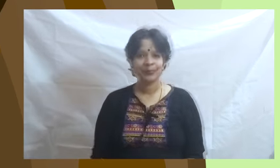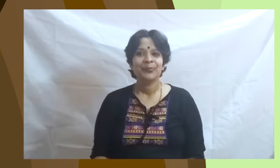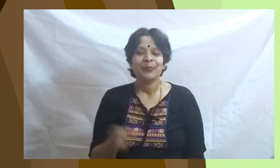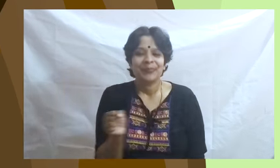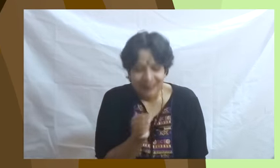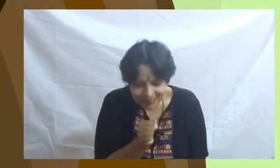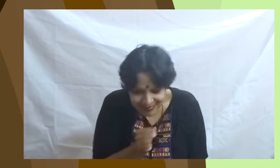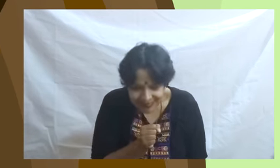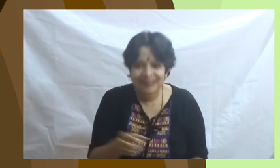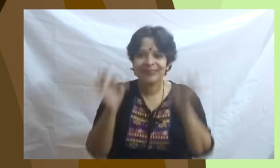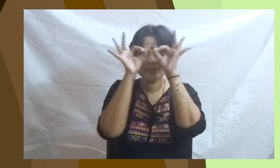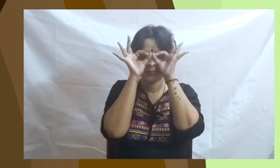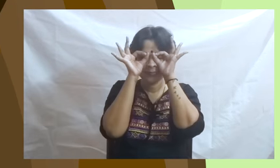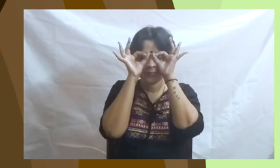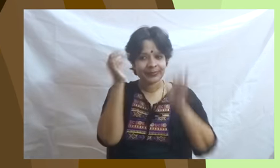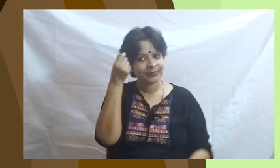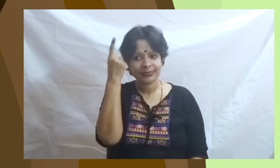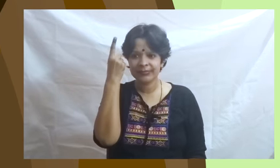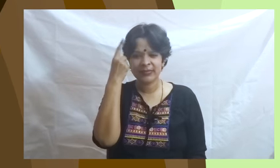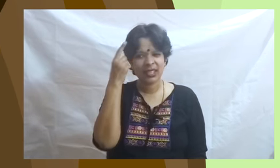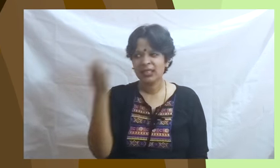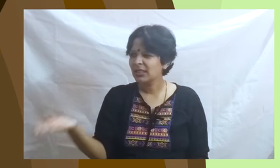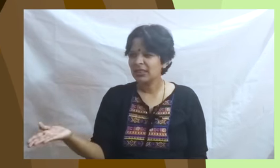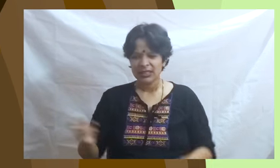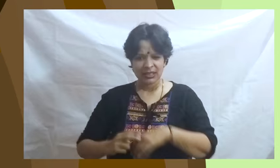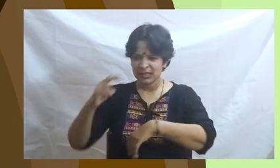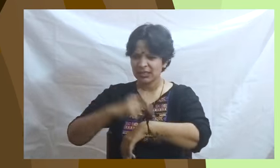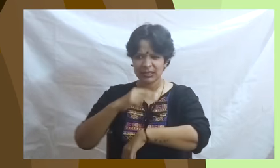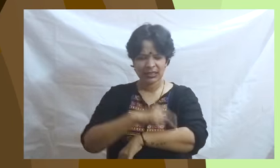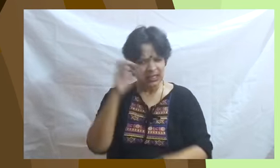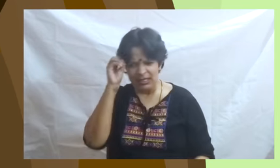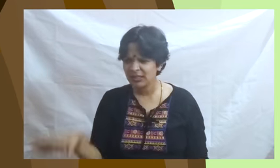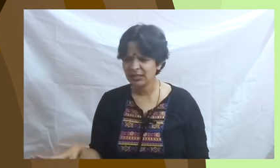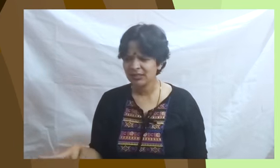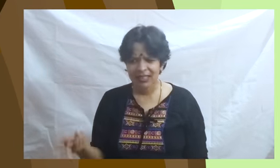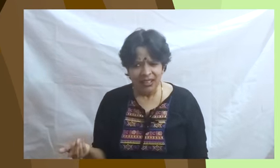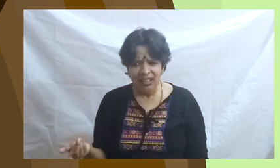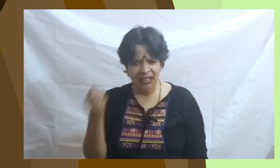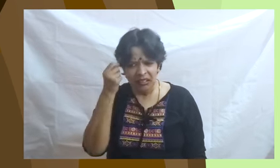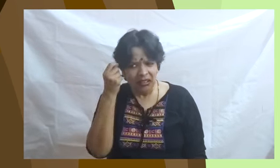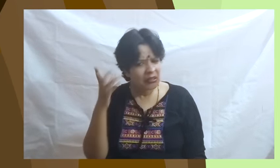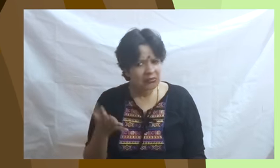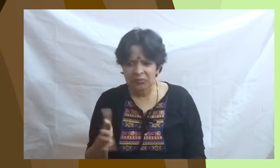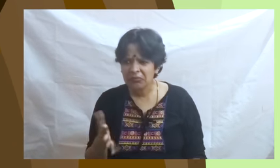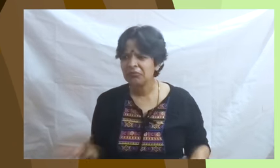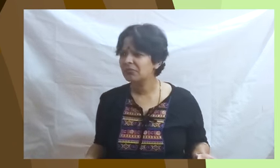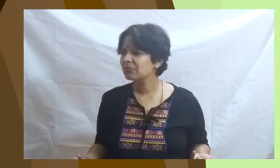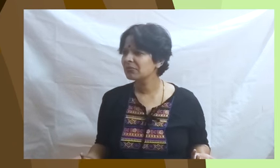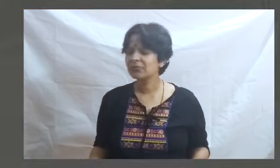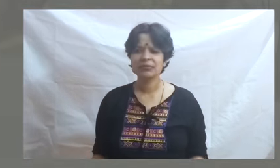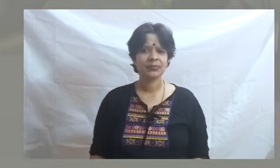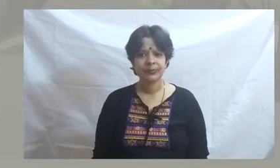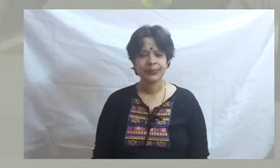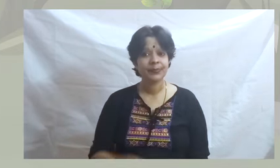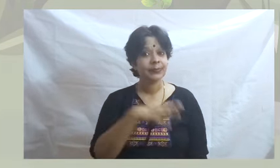The wise old owl knew quite well that it would do no good to argue with the grasshopper, nor with anybody else for that matter.